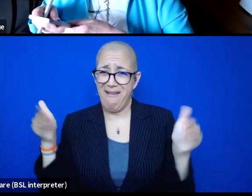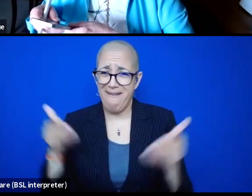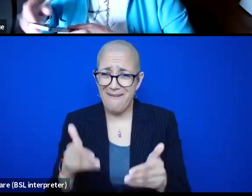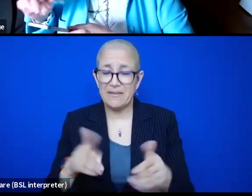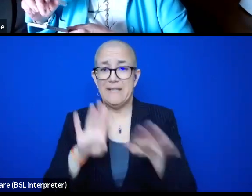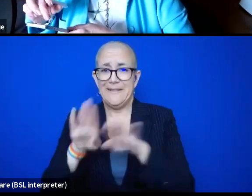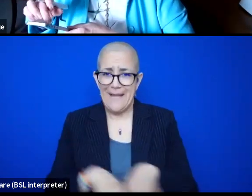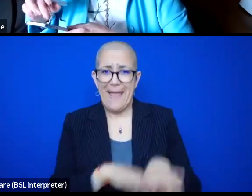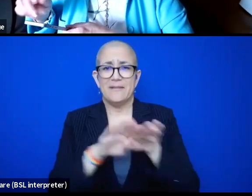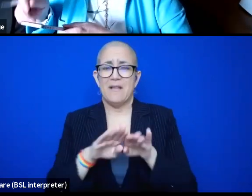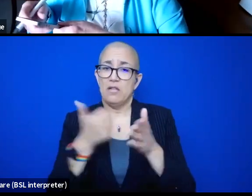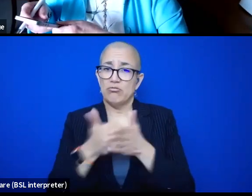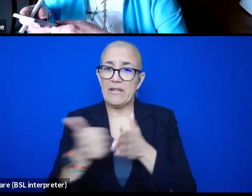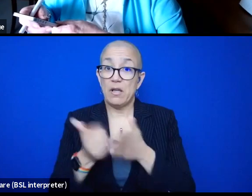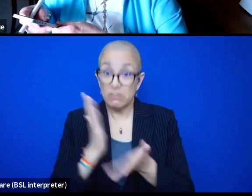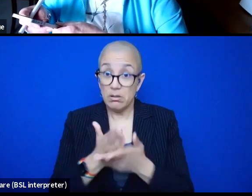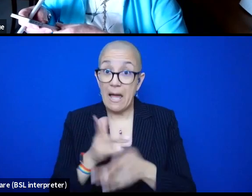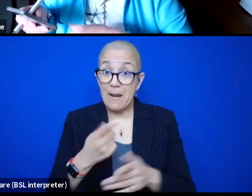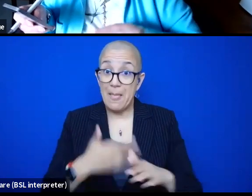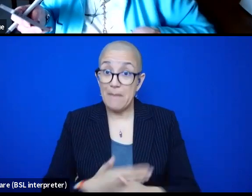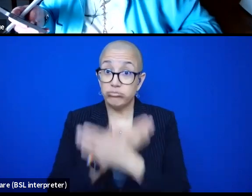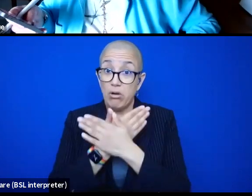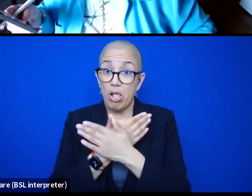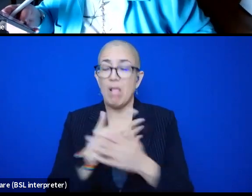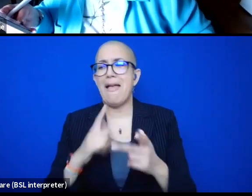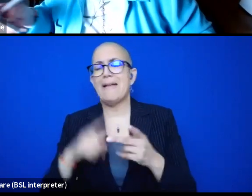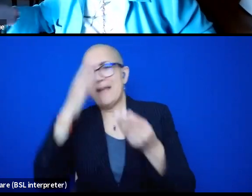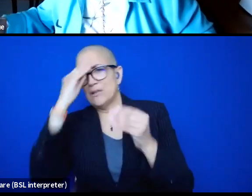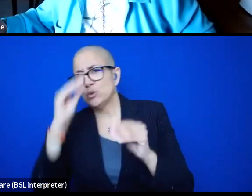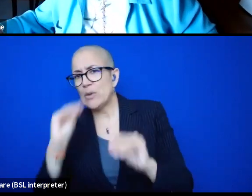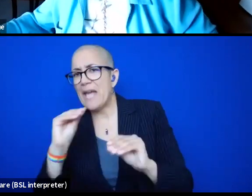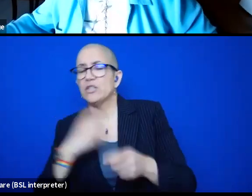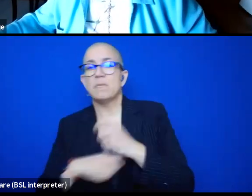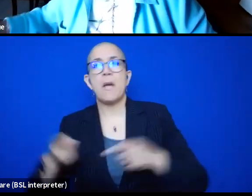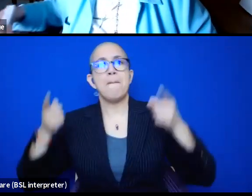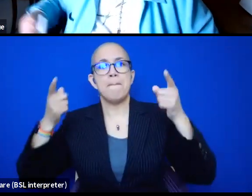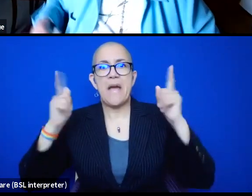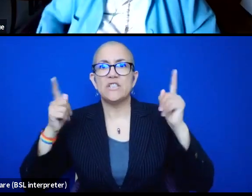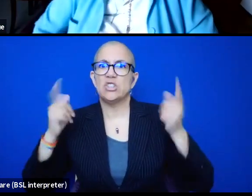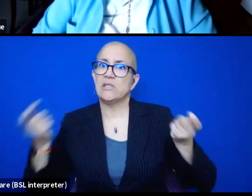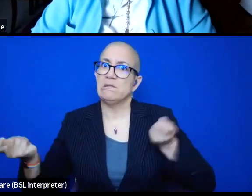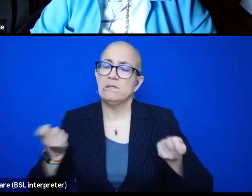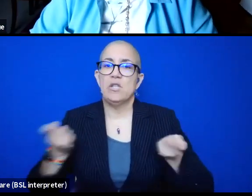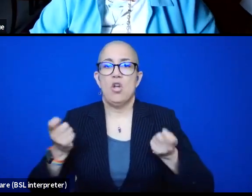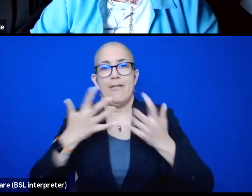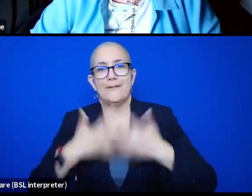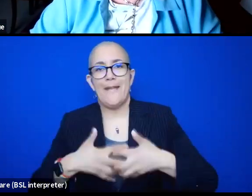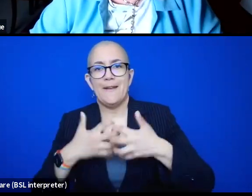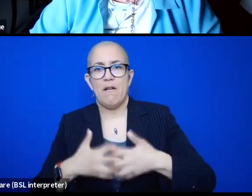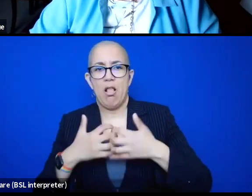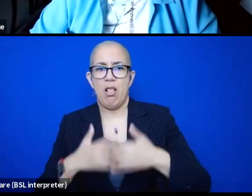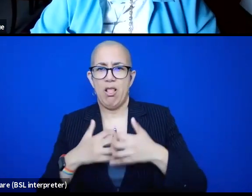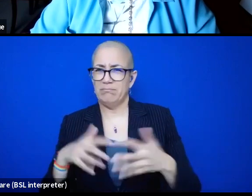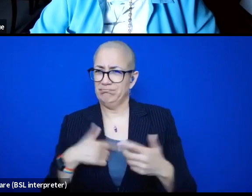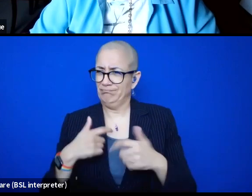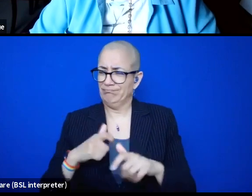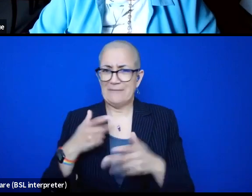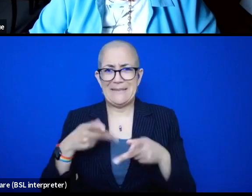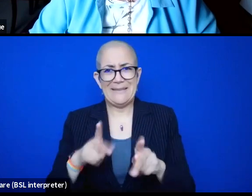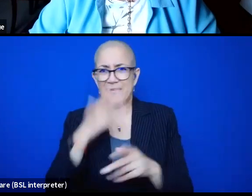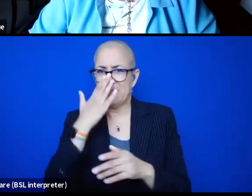liberal? And even as education has become so managerial and technical, our system seems so incapable